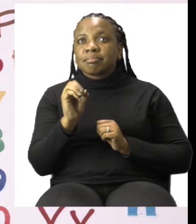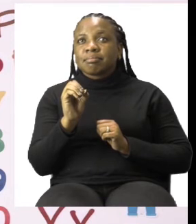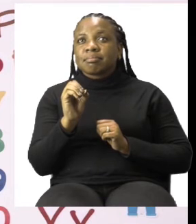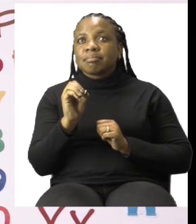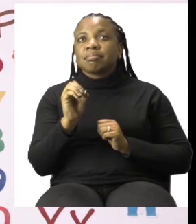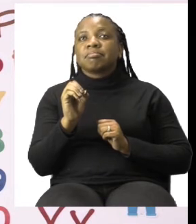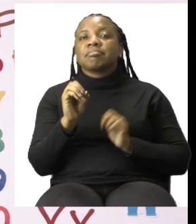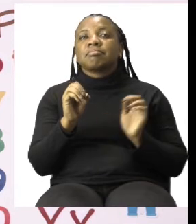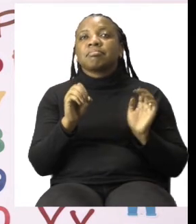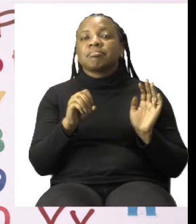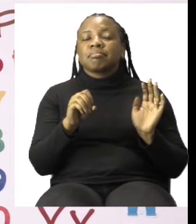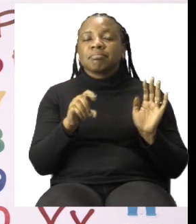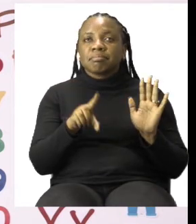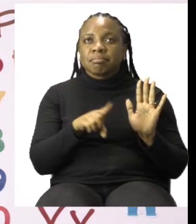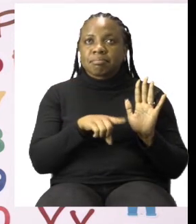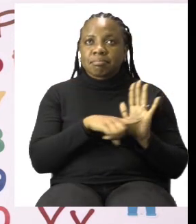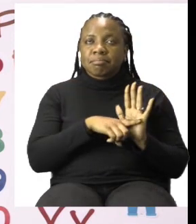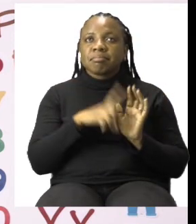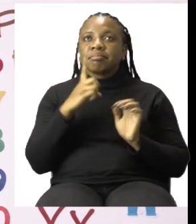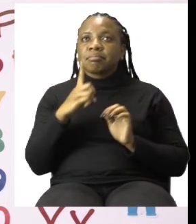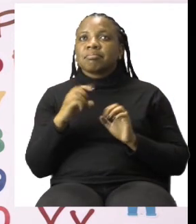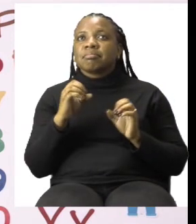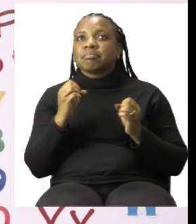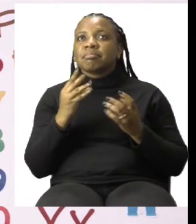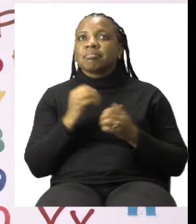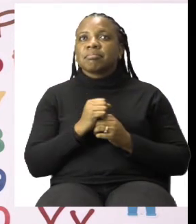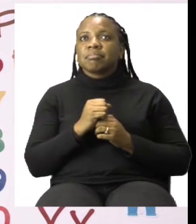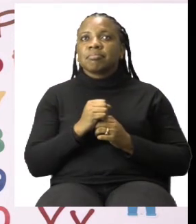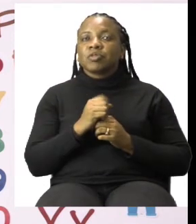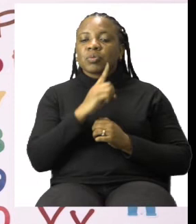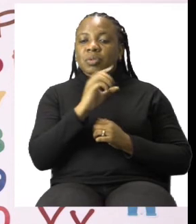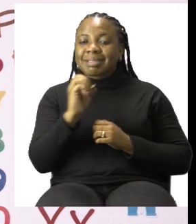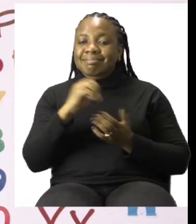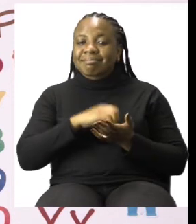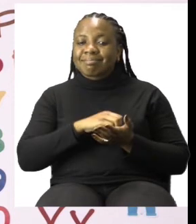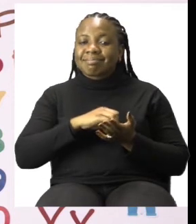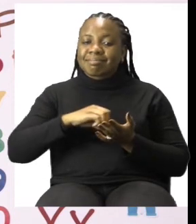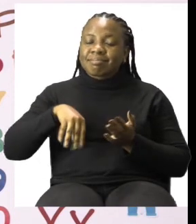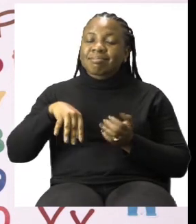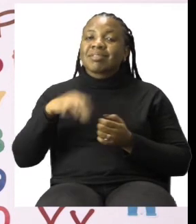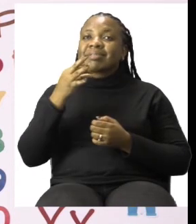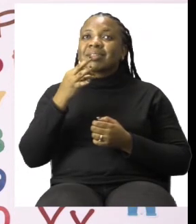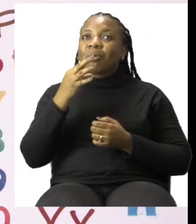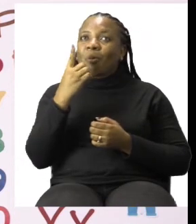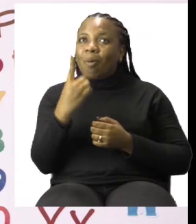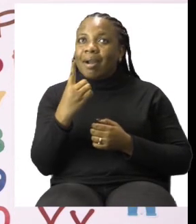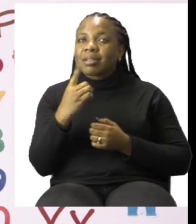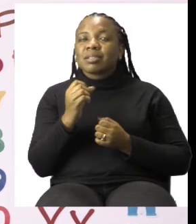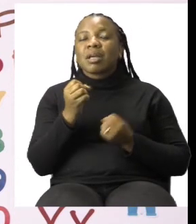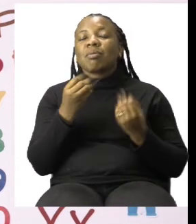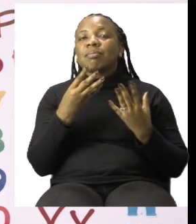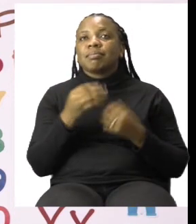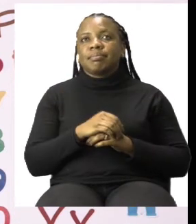minus 1. Now 10 minus 1, boys and girls, if you are clever, you know